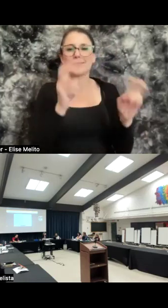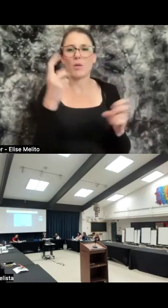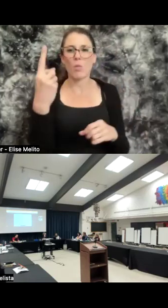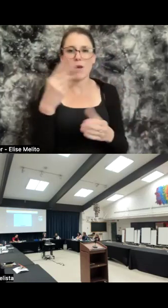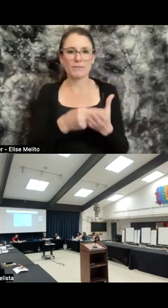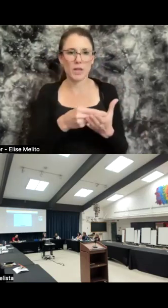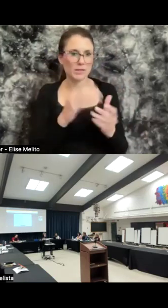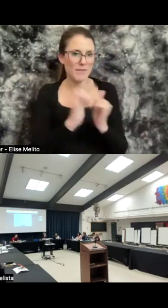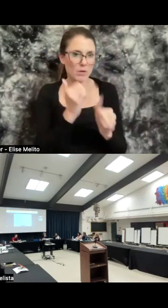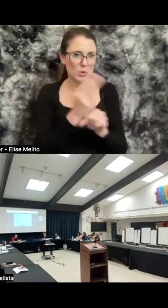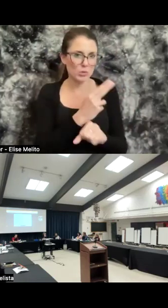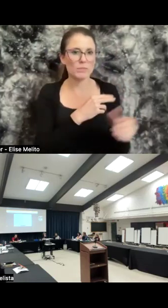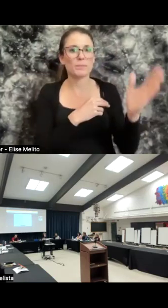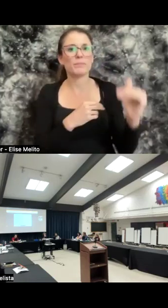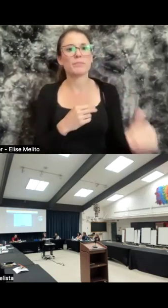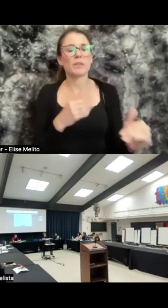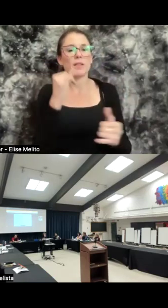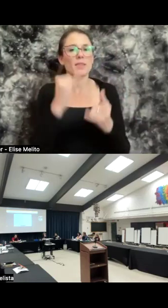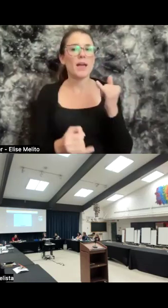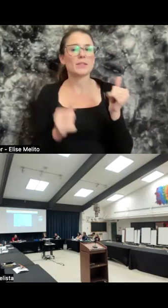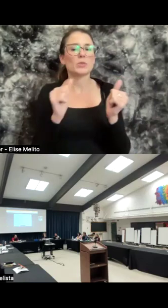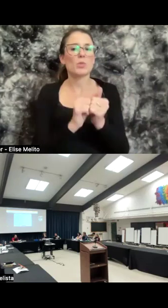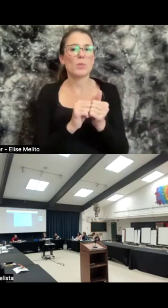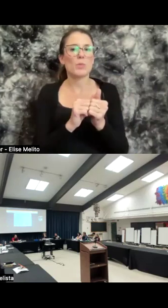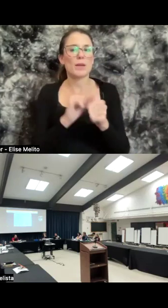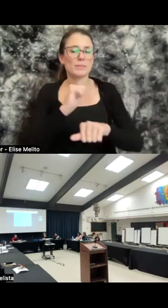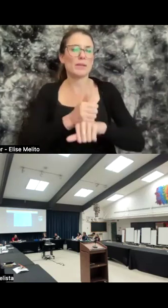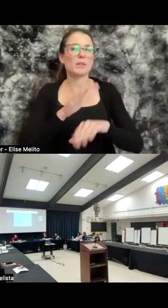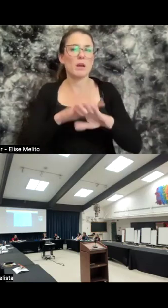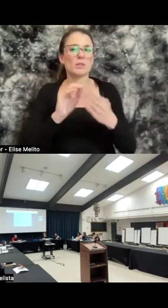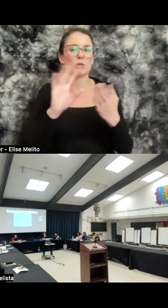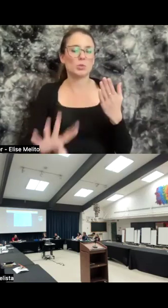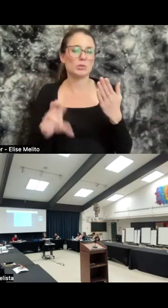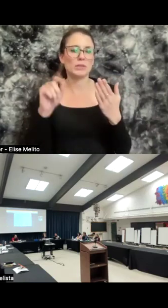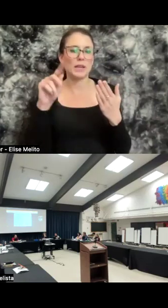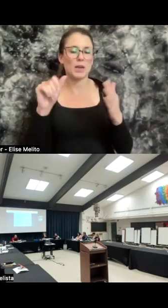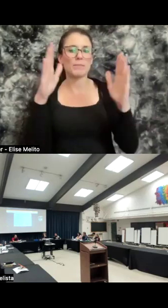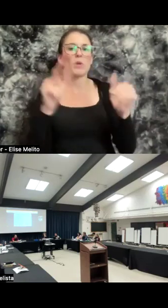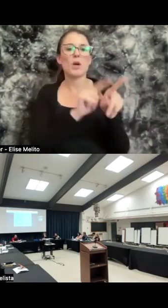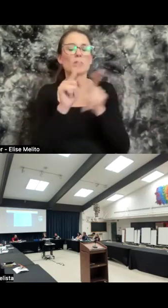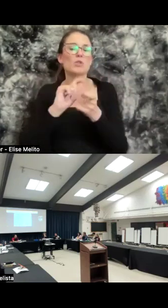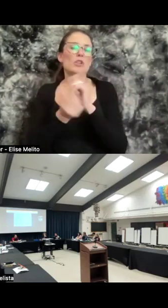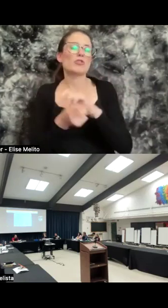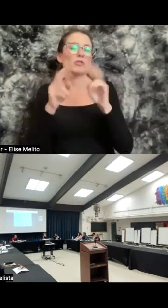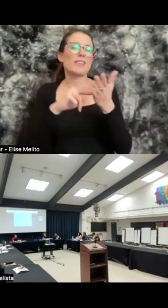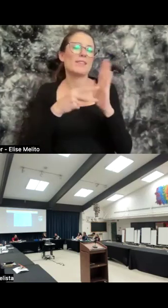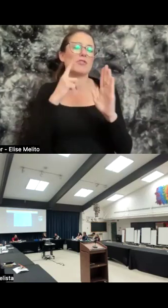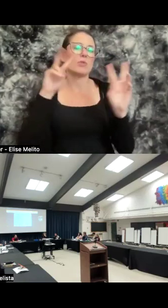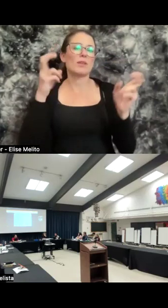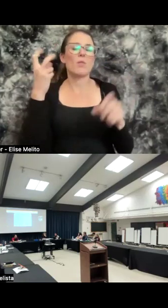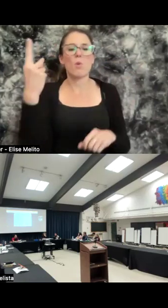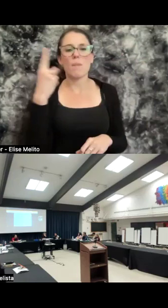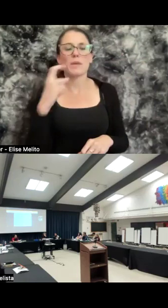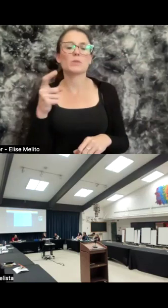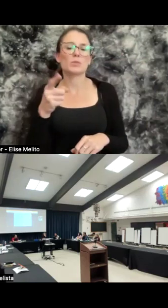one, these decisions are based on student data. We also updated the definition of Title I because it's you need to